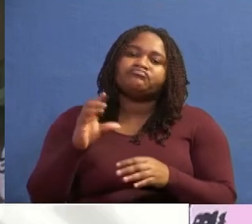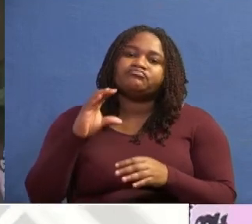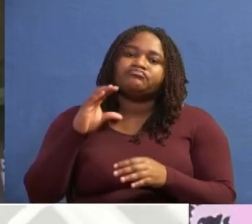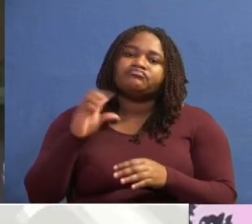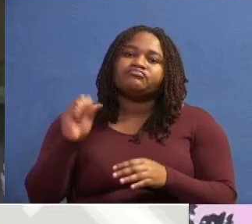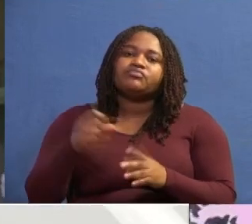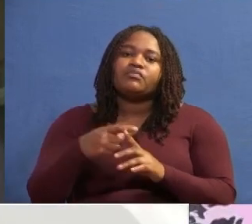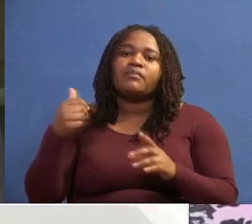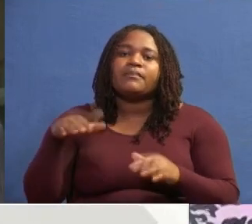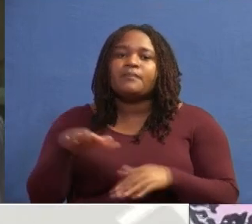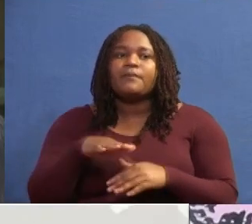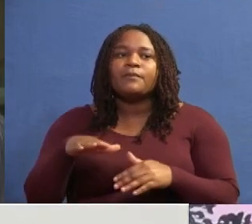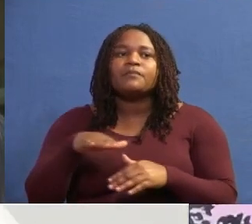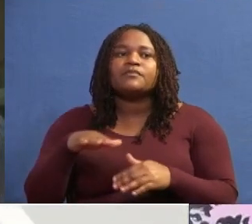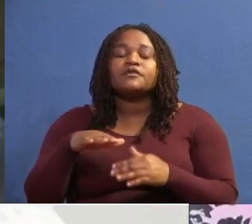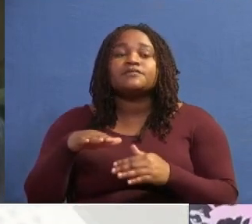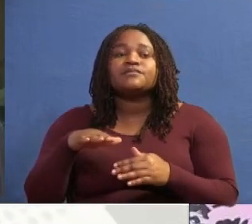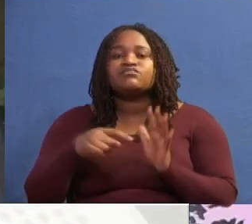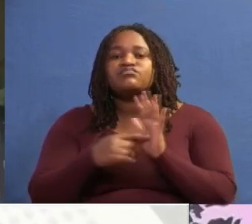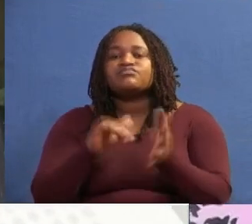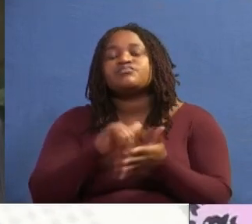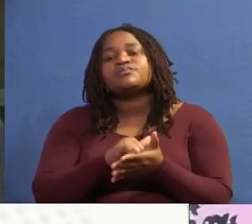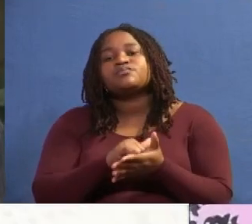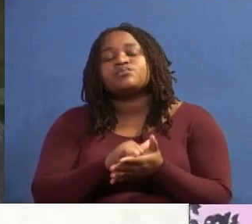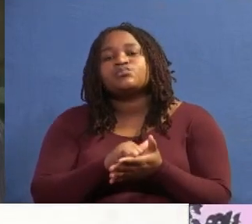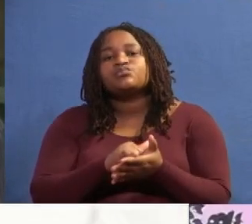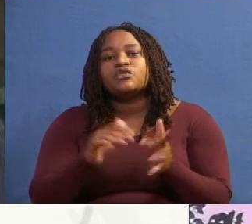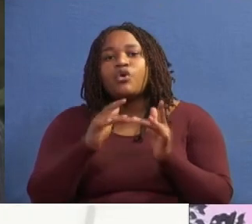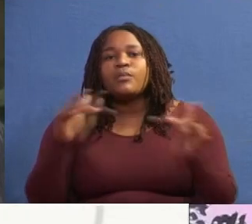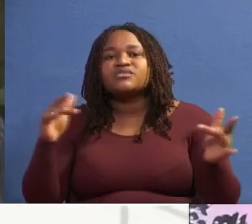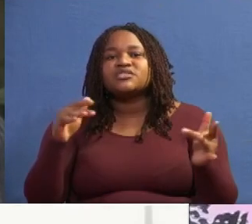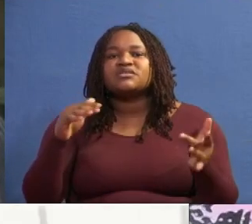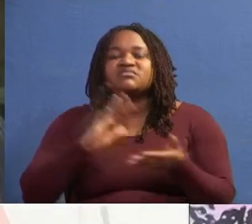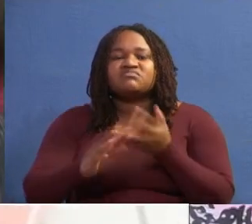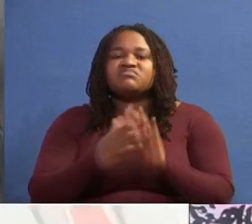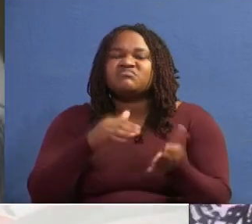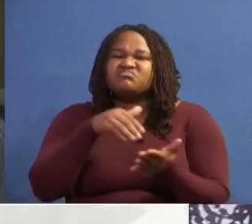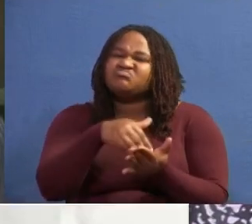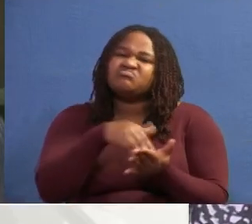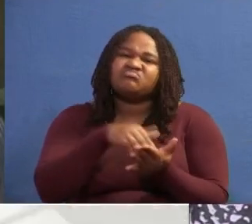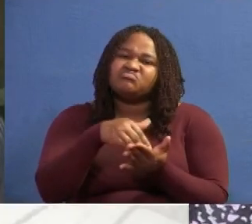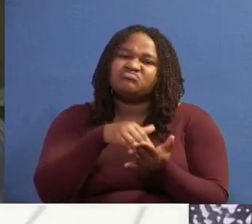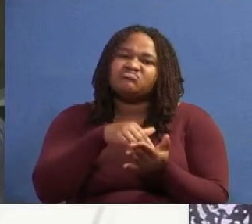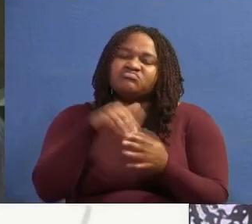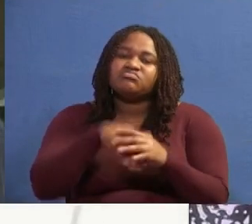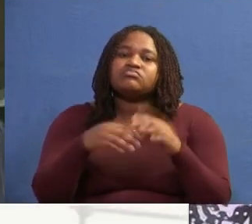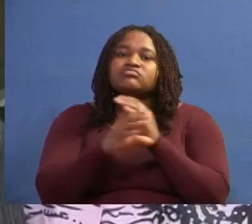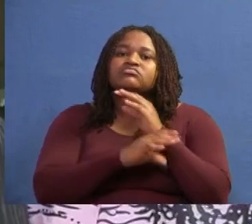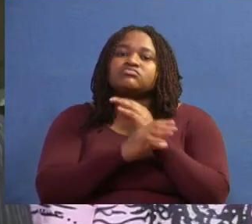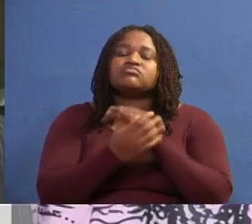mrengo mwingine, hiyo ni kuonyesha kwamba opposition ama upinzani imeisha katika nchi yetu ya